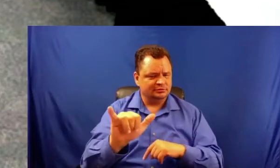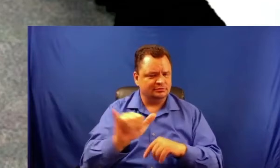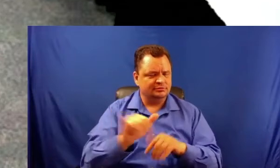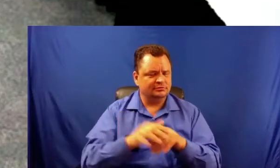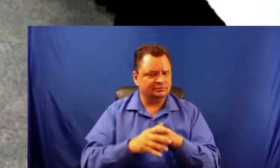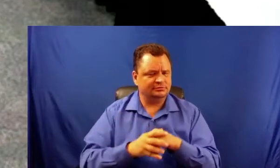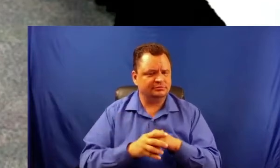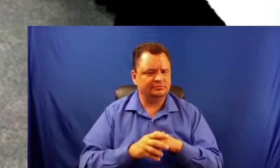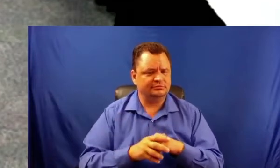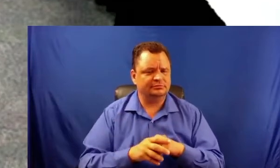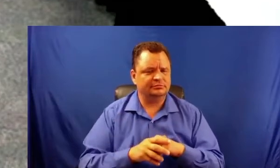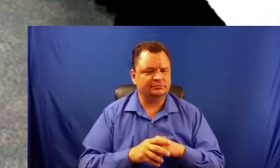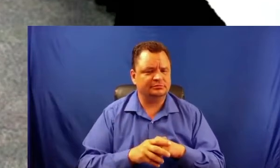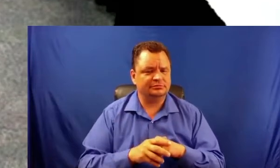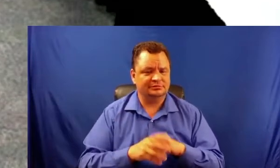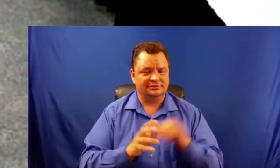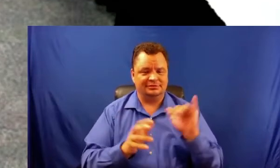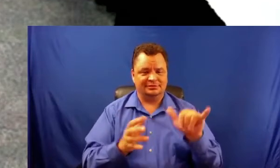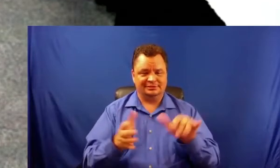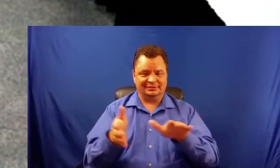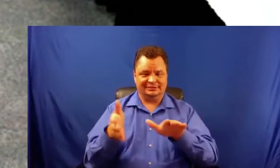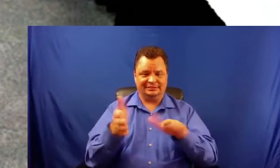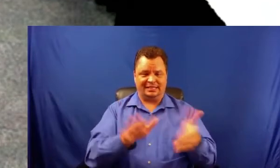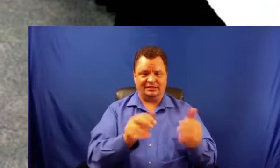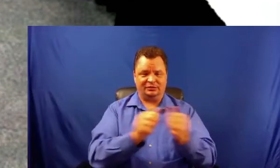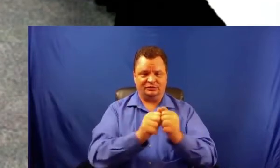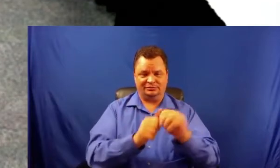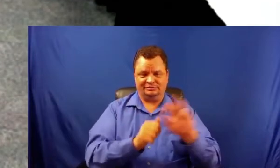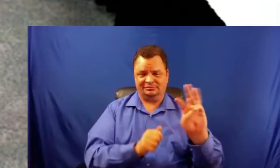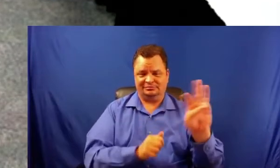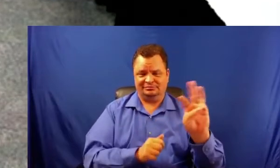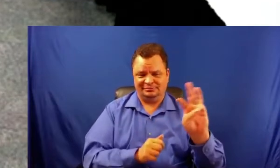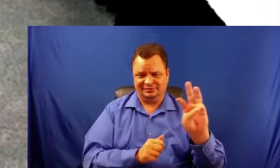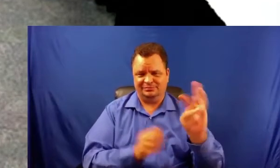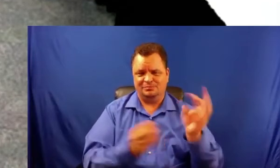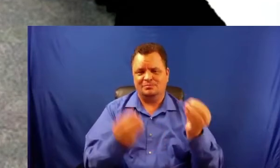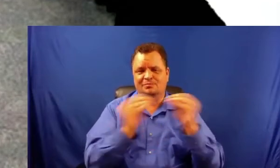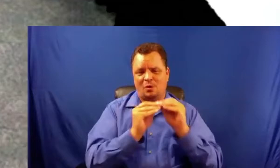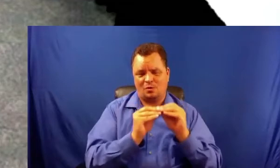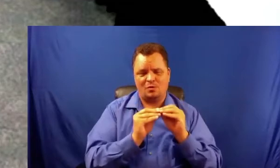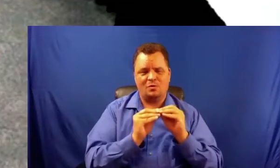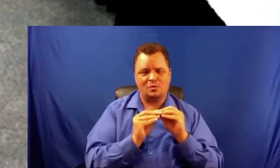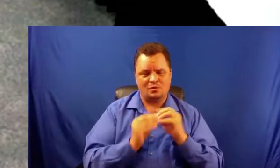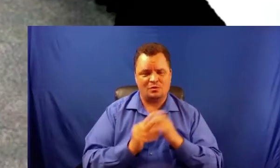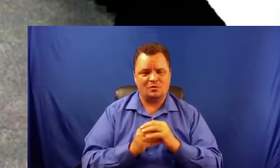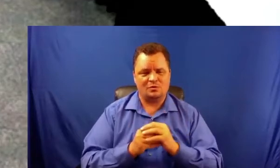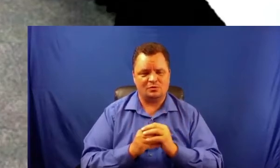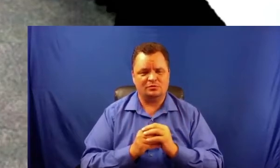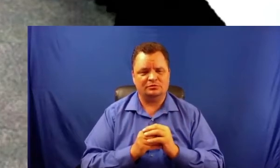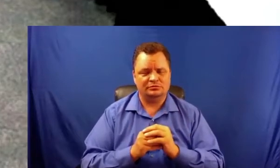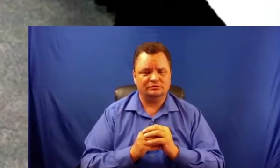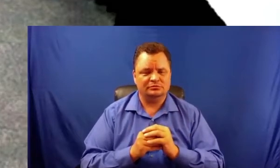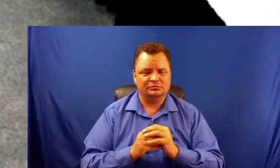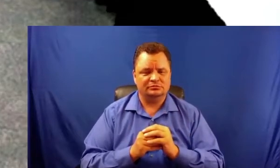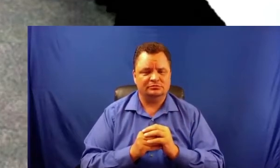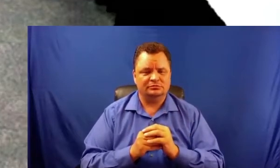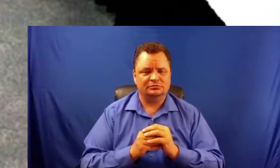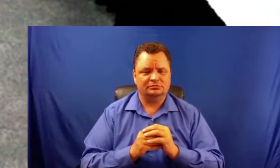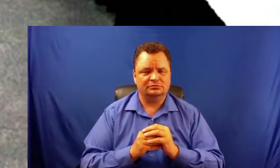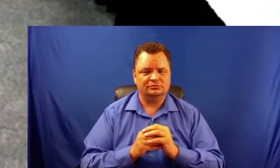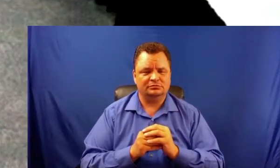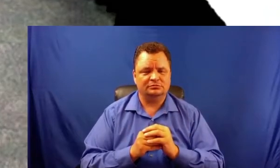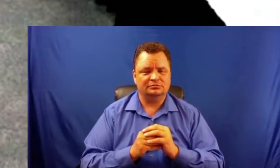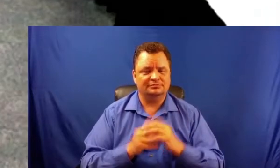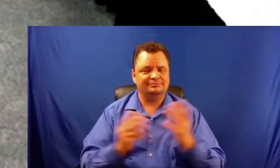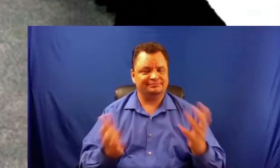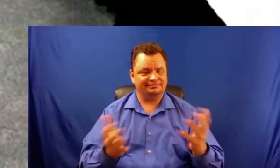And the deaths were 6 more than in July for that period. It's there. Yeah, but my point is that if we,